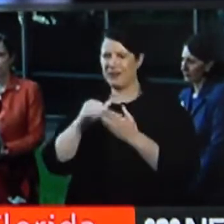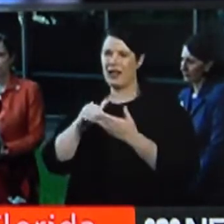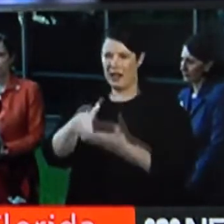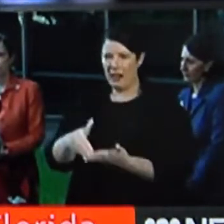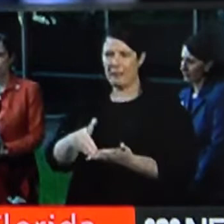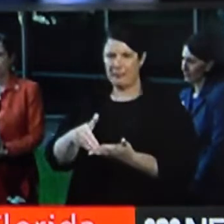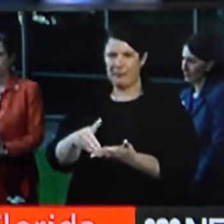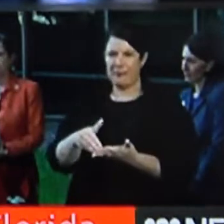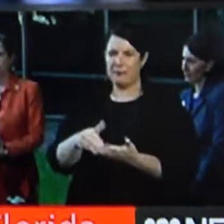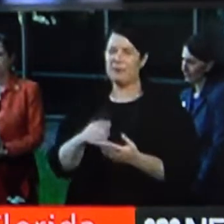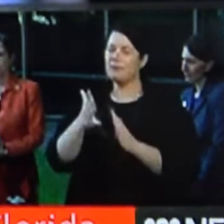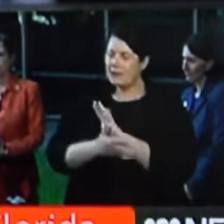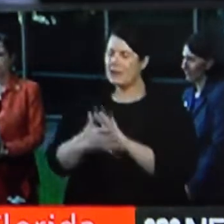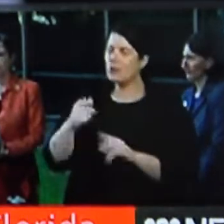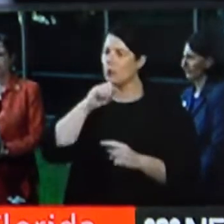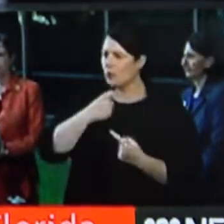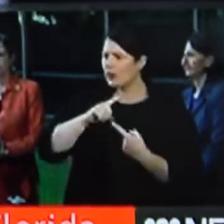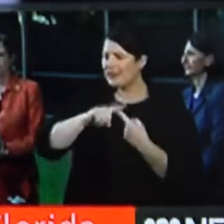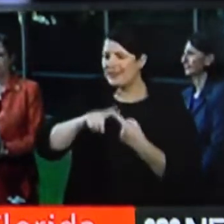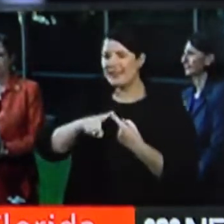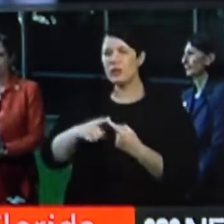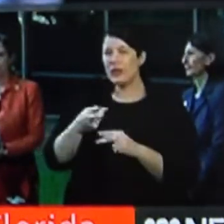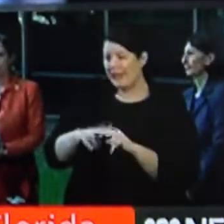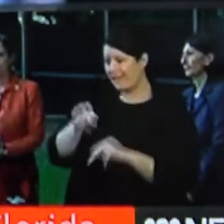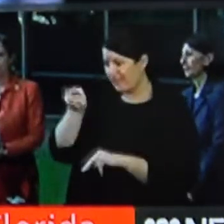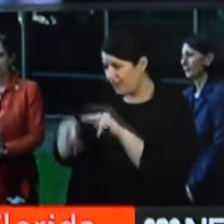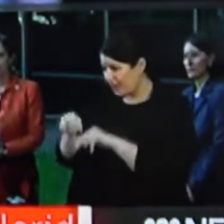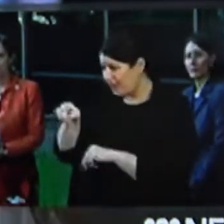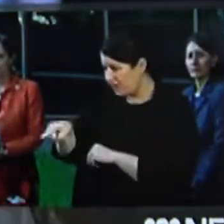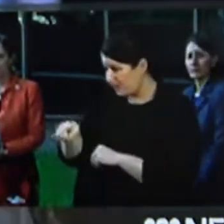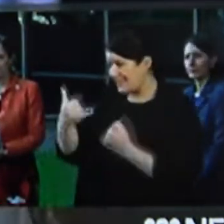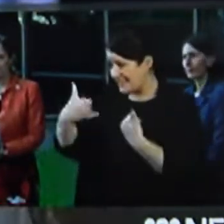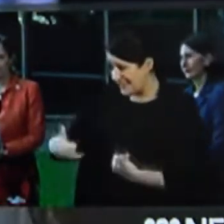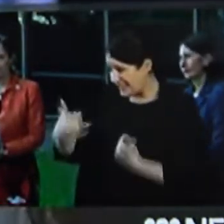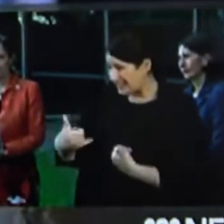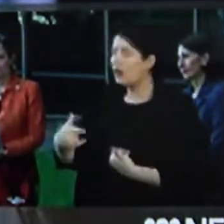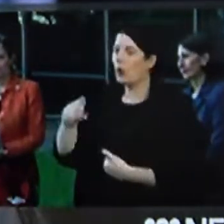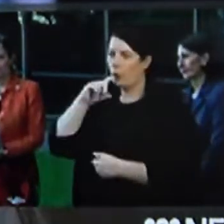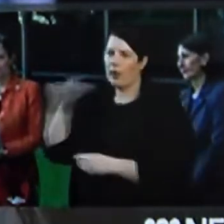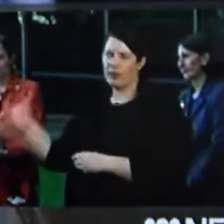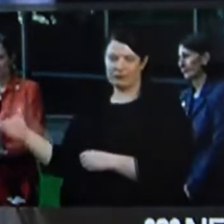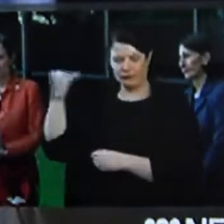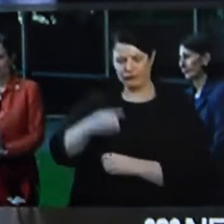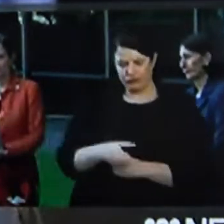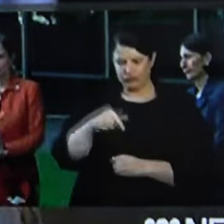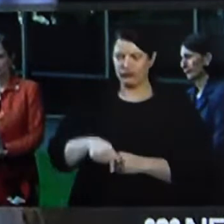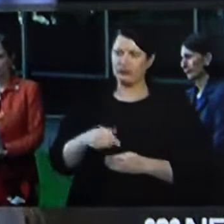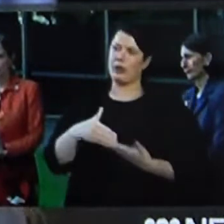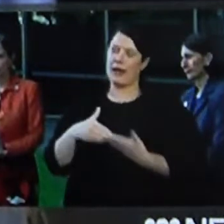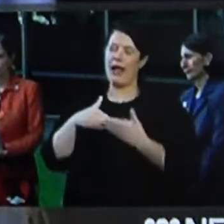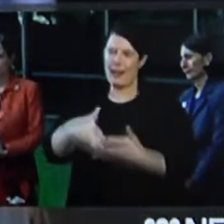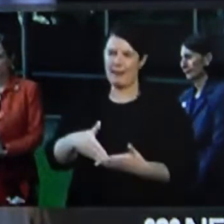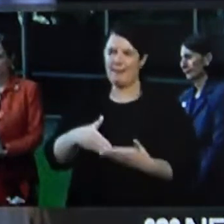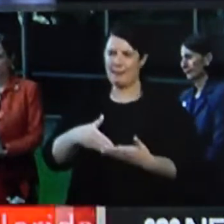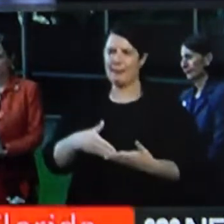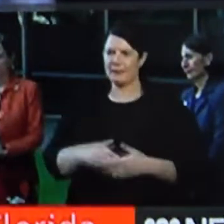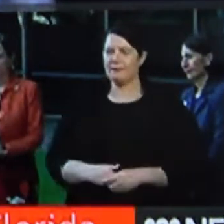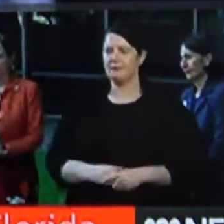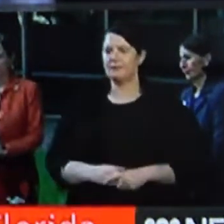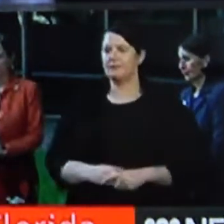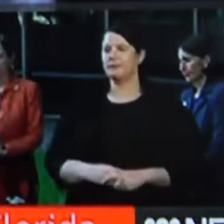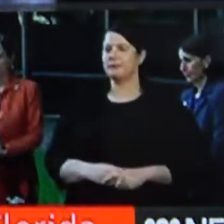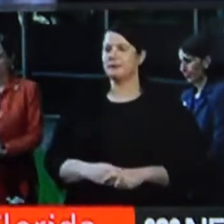assistance, and we will continue to take anyone off those ships who requires New South Wales health